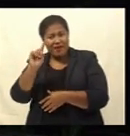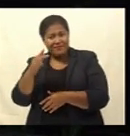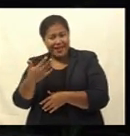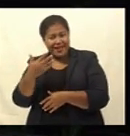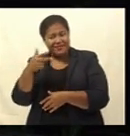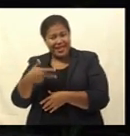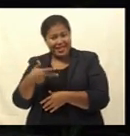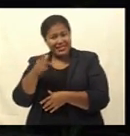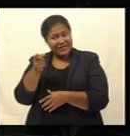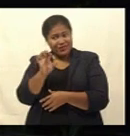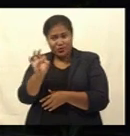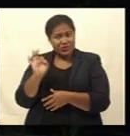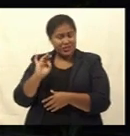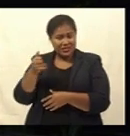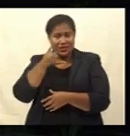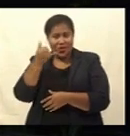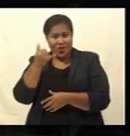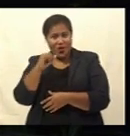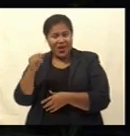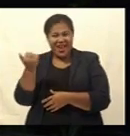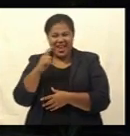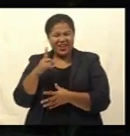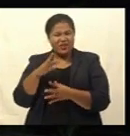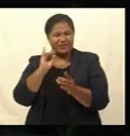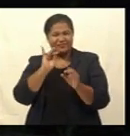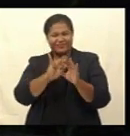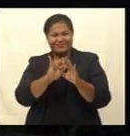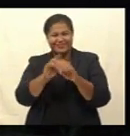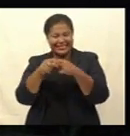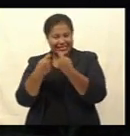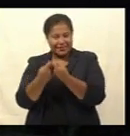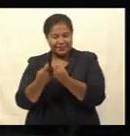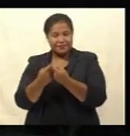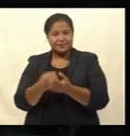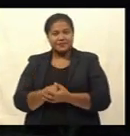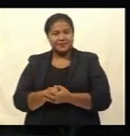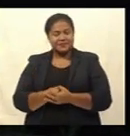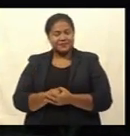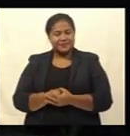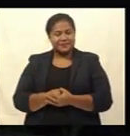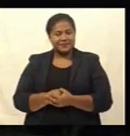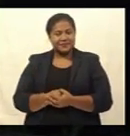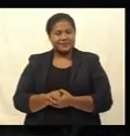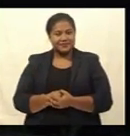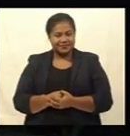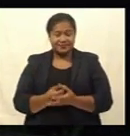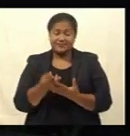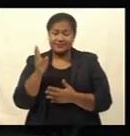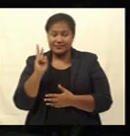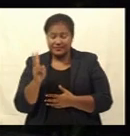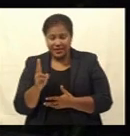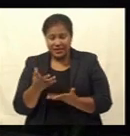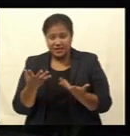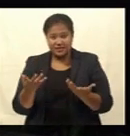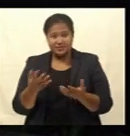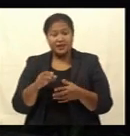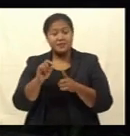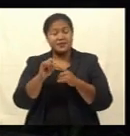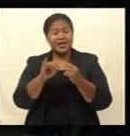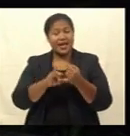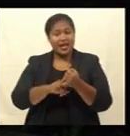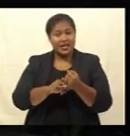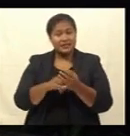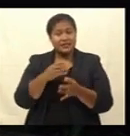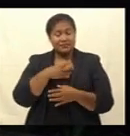been contacted by any of the contact tracing team or health officials. Once again, the Permanent Secretary